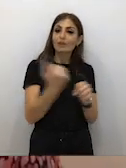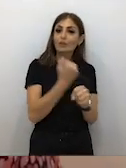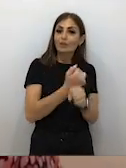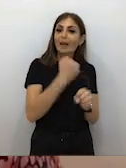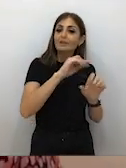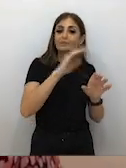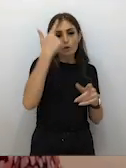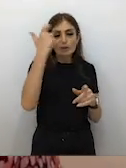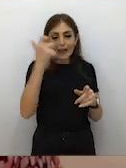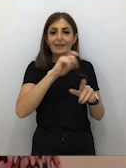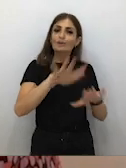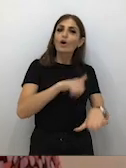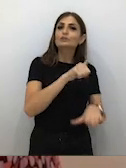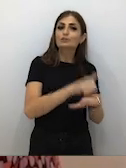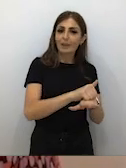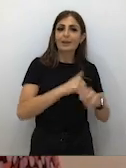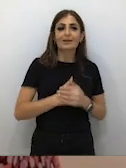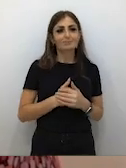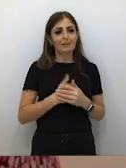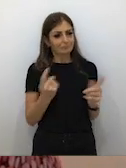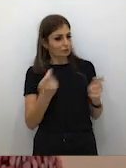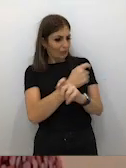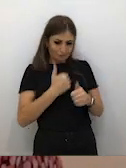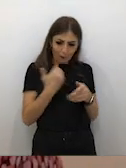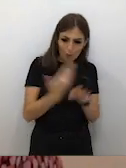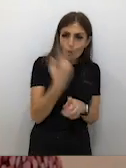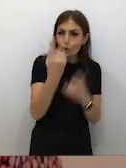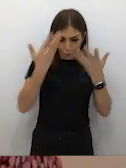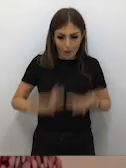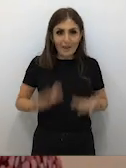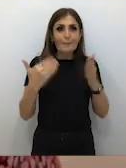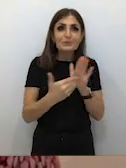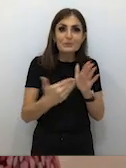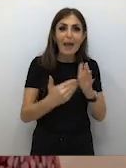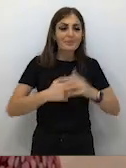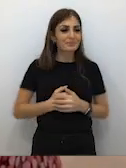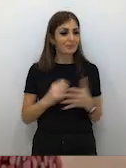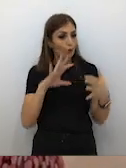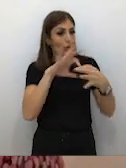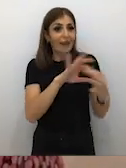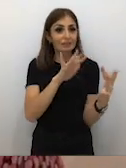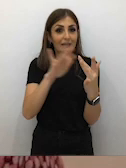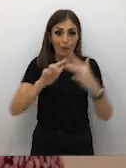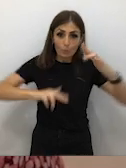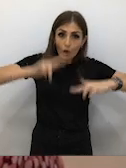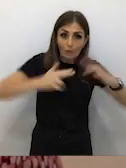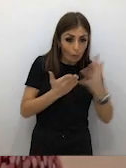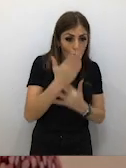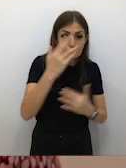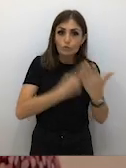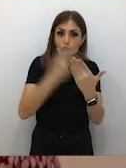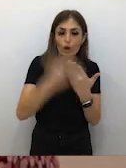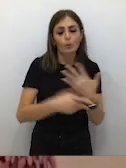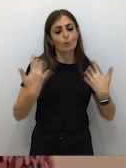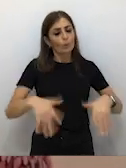Being involved in Creative Australia's leadership programs has shaped the work I do and who I am today. The connections and networks